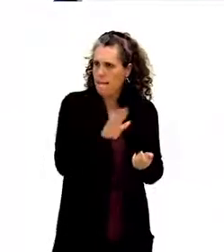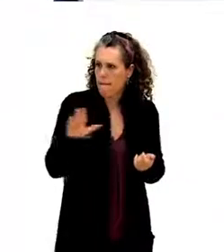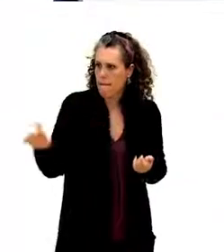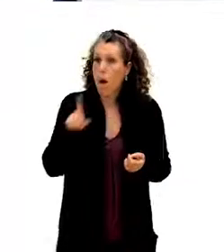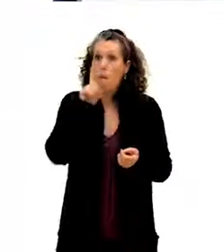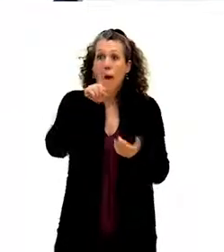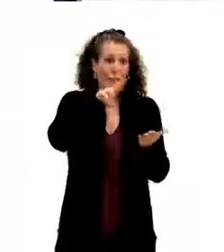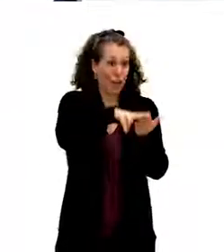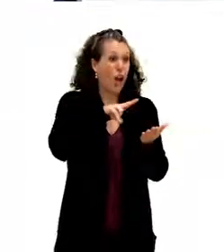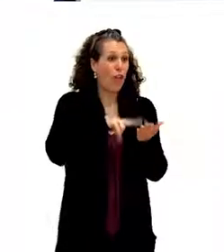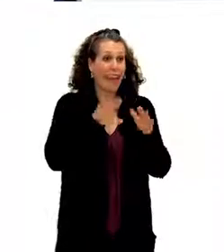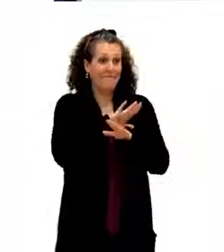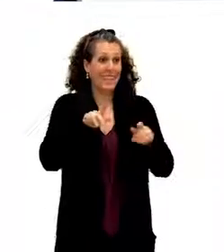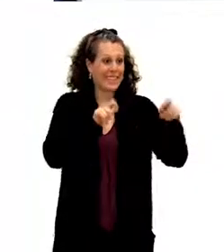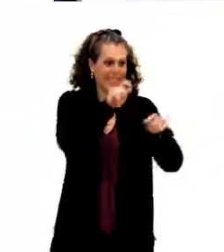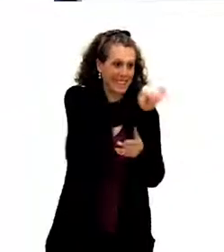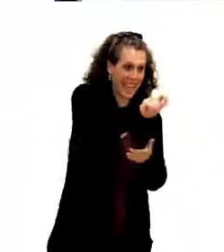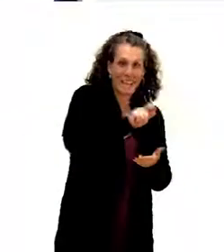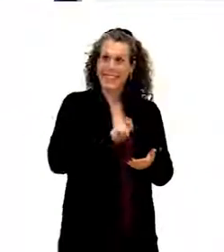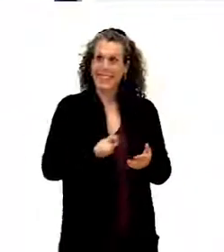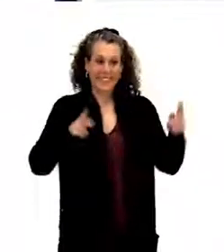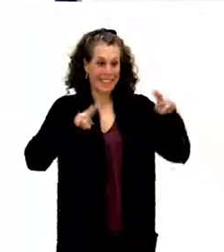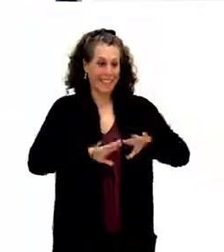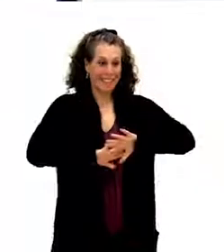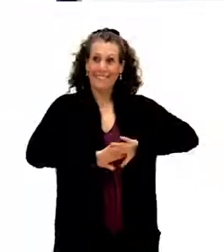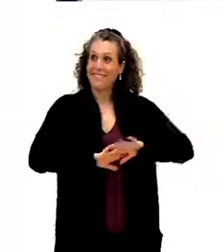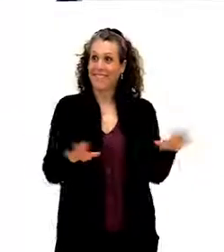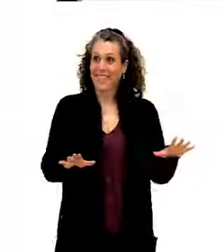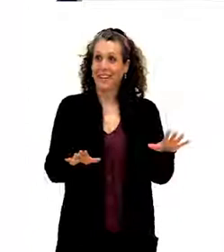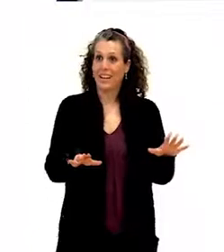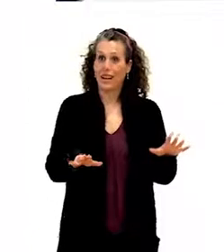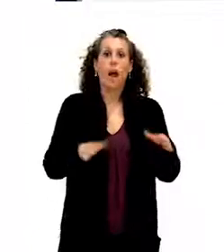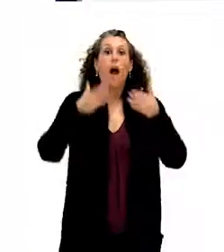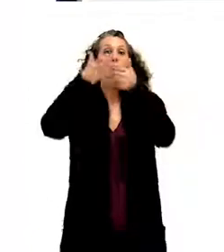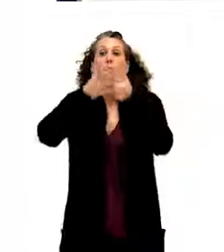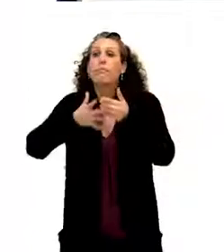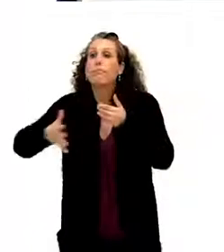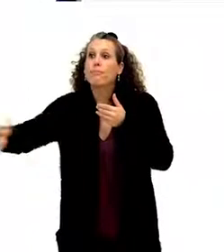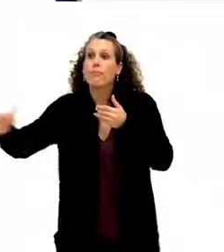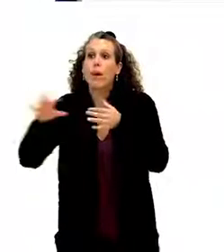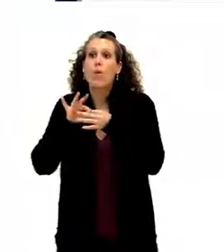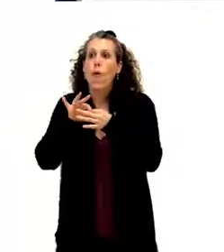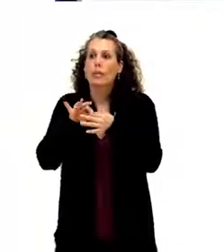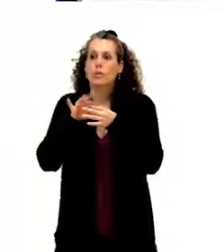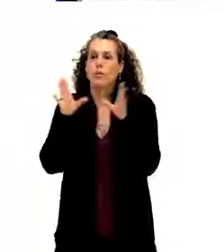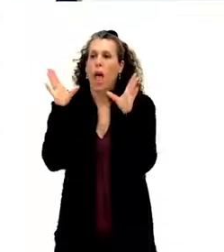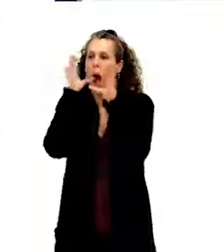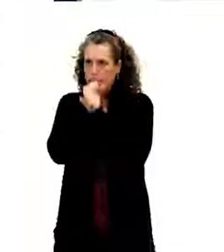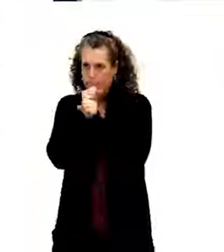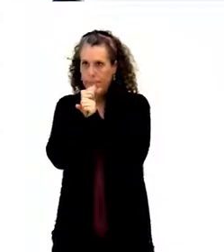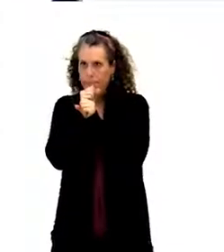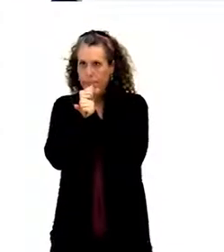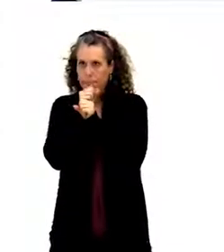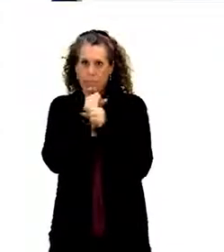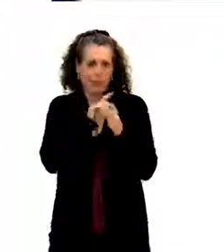of the contract, the whole interface goes private. The contract is concluded. The contract